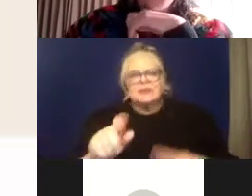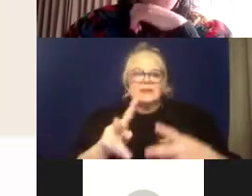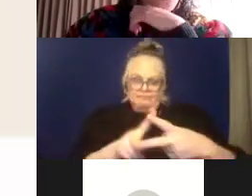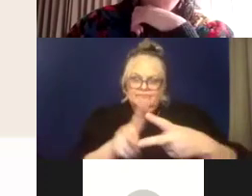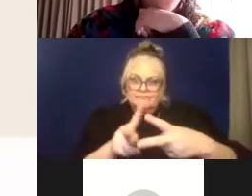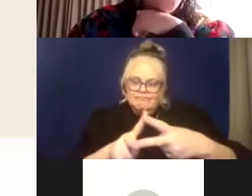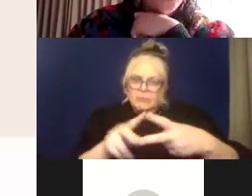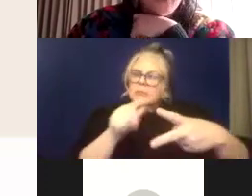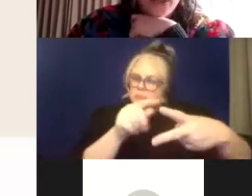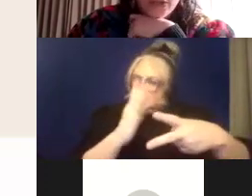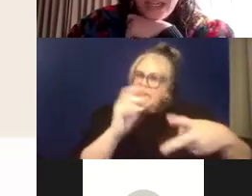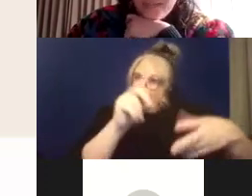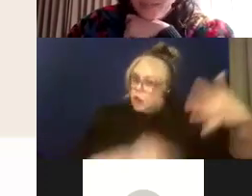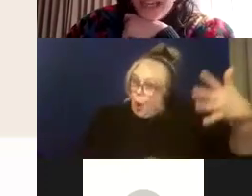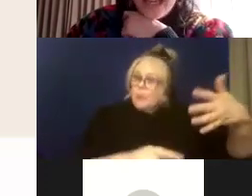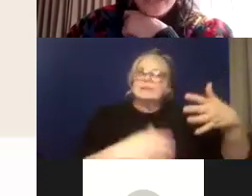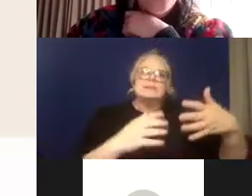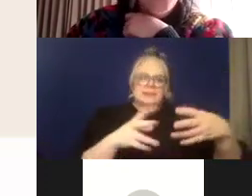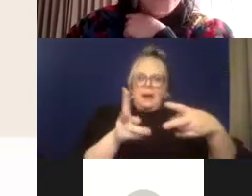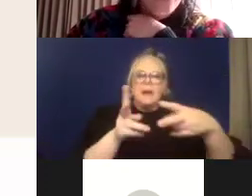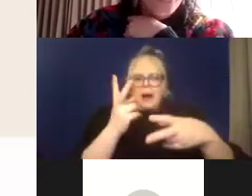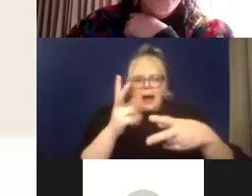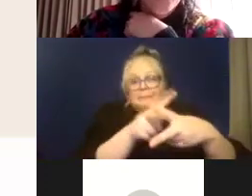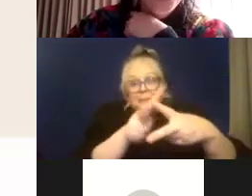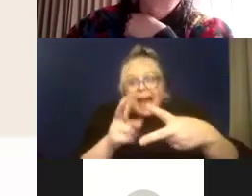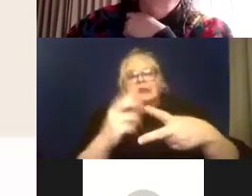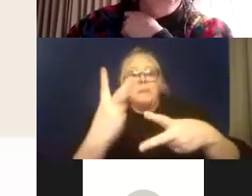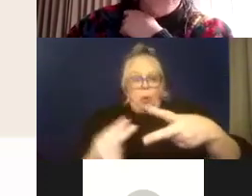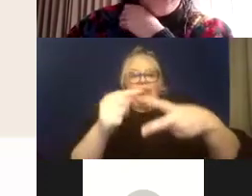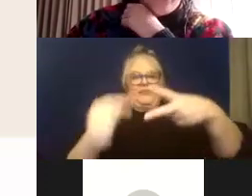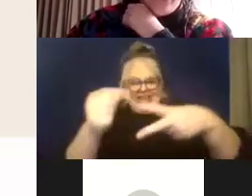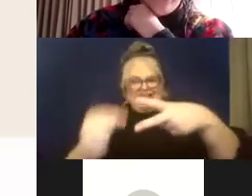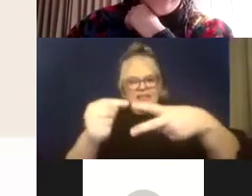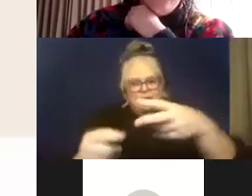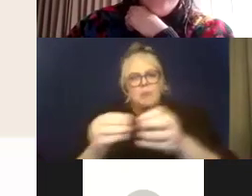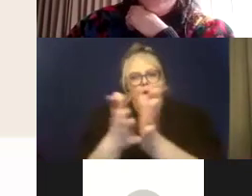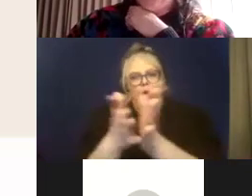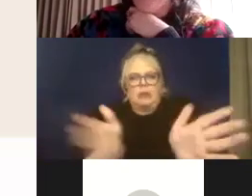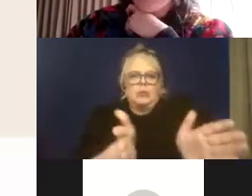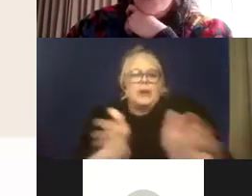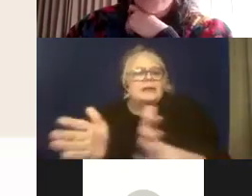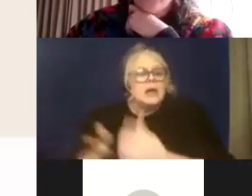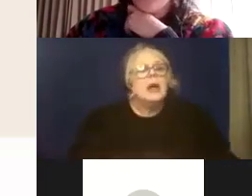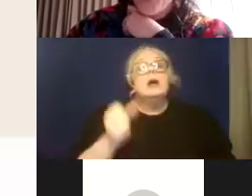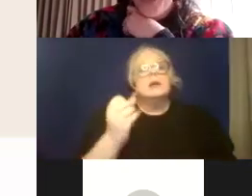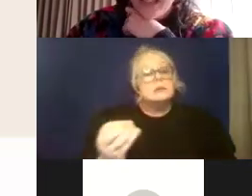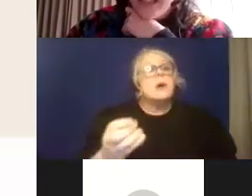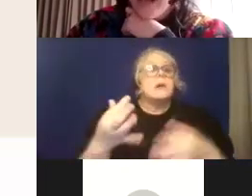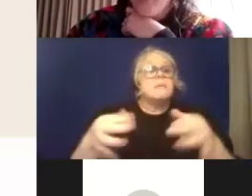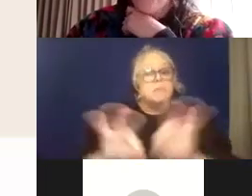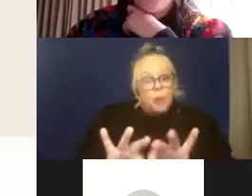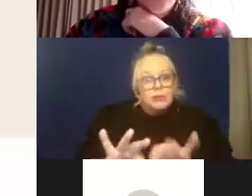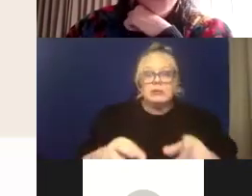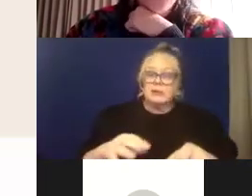So I'm going to start off with an oldie but a goodie. It's important that you keep your emotions in check with these cases. Experienced advocates know